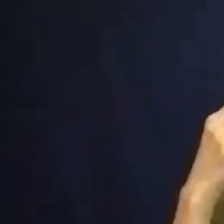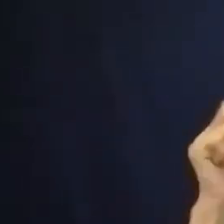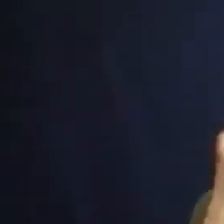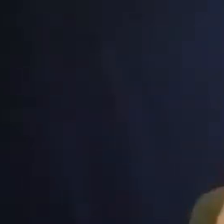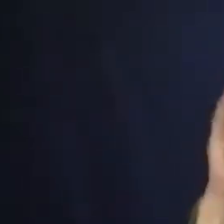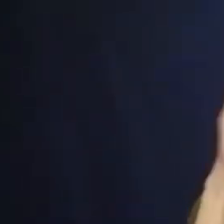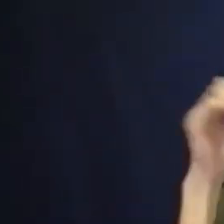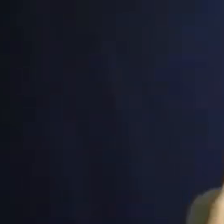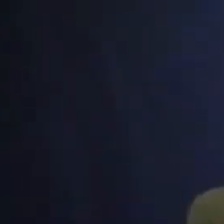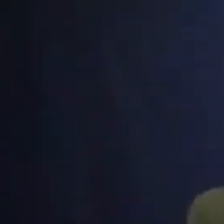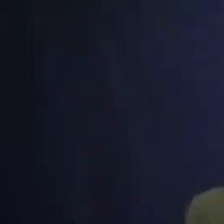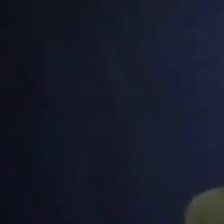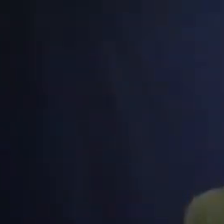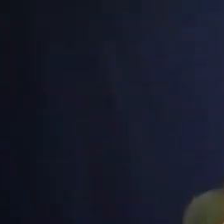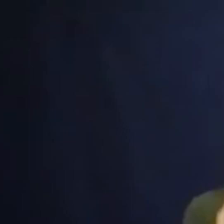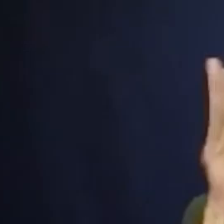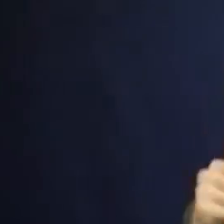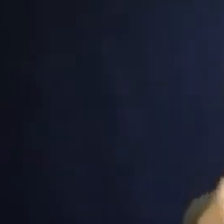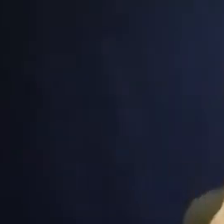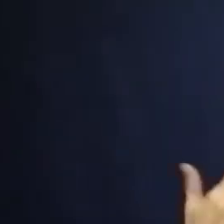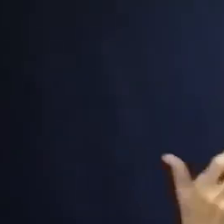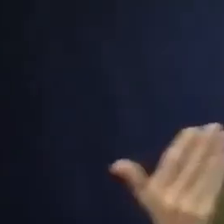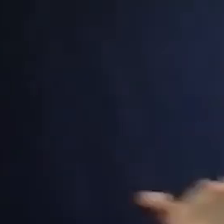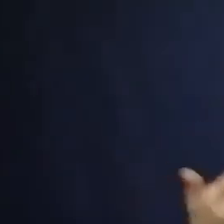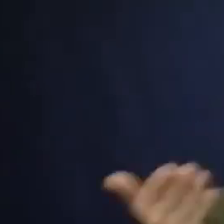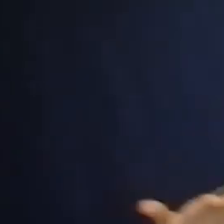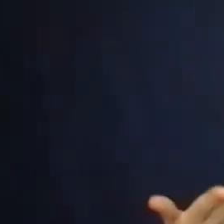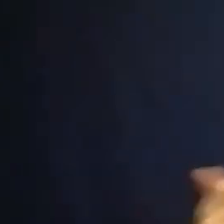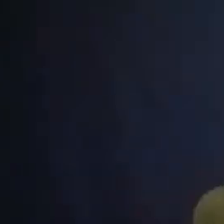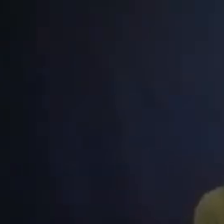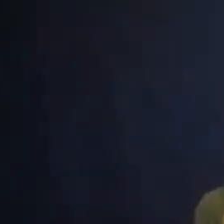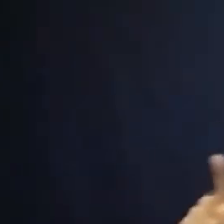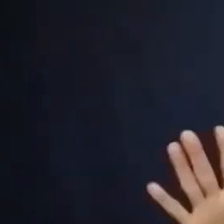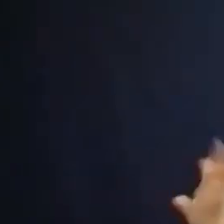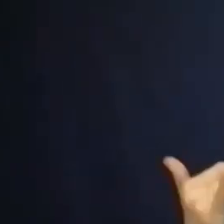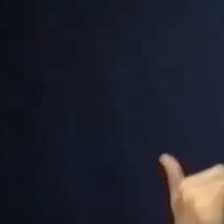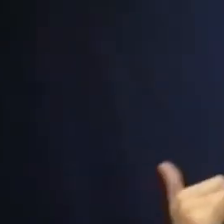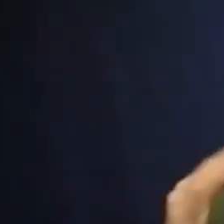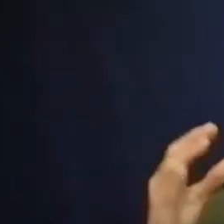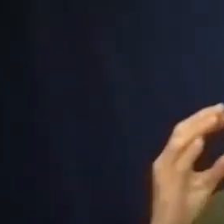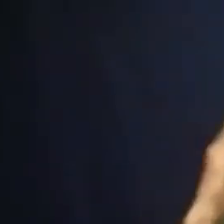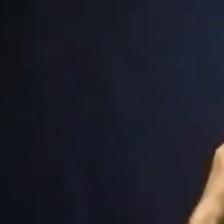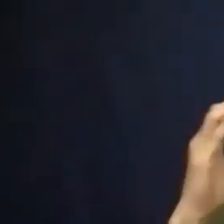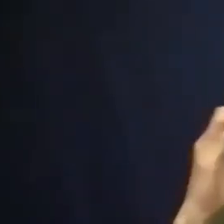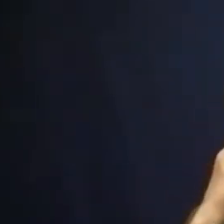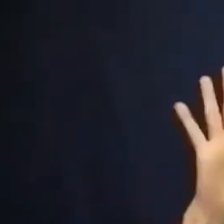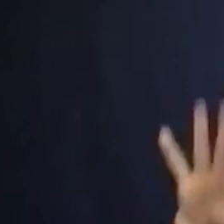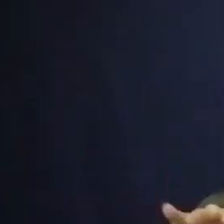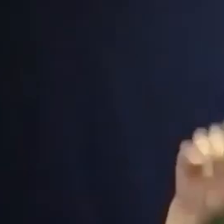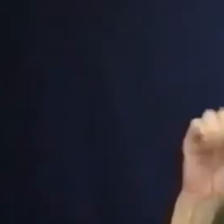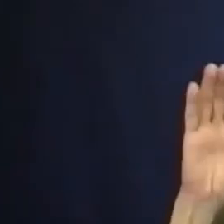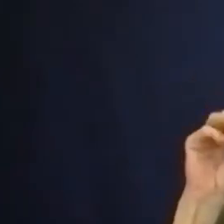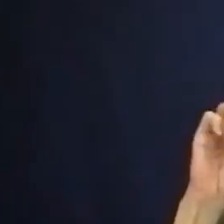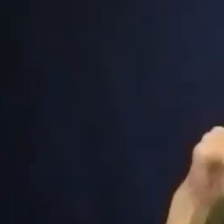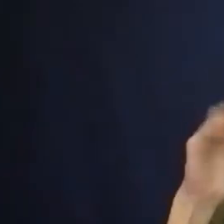Supportive Housing, and I want to welcome you all to today's conversation hosted by the Compact for